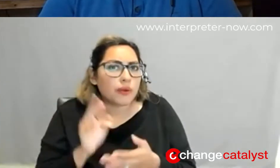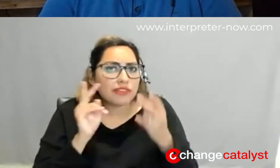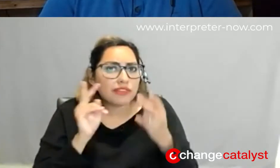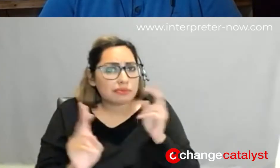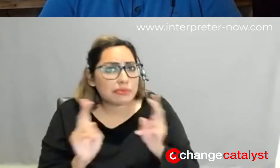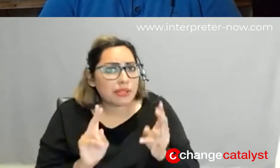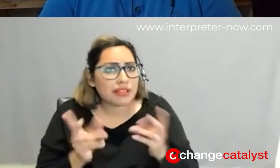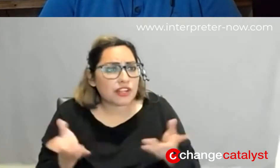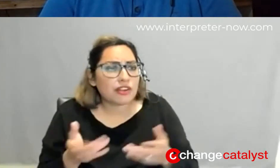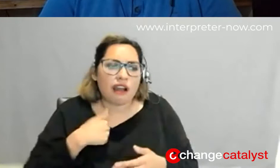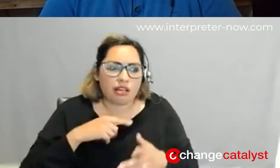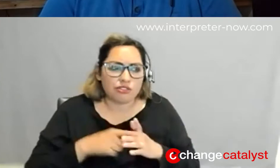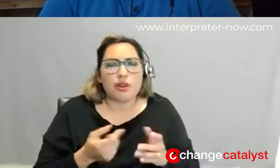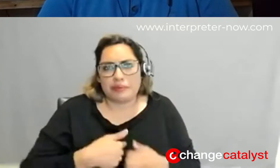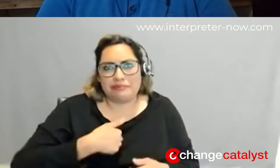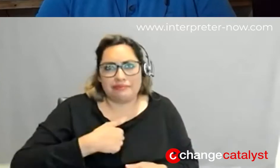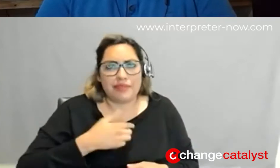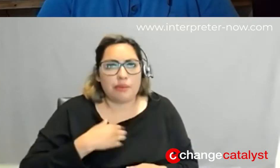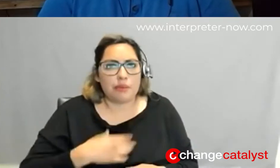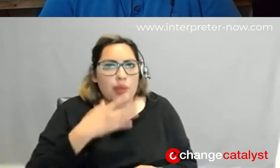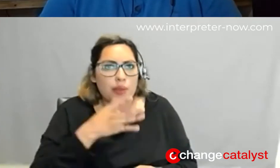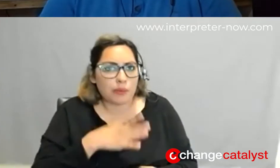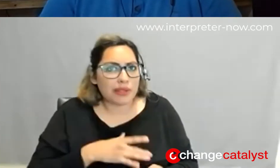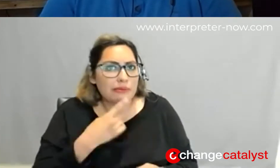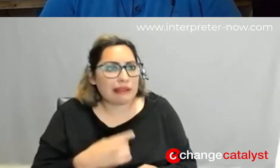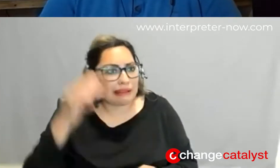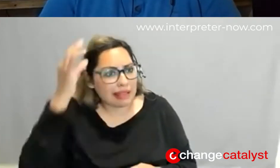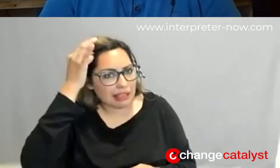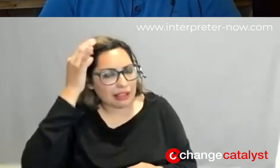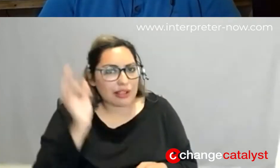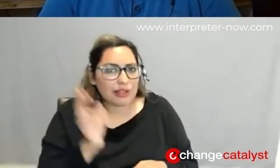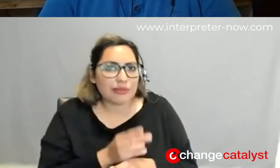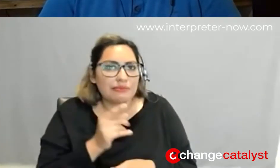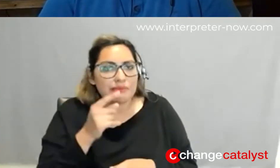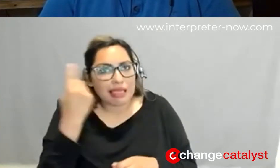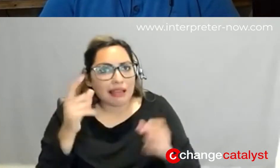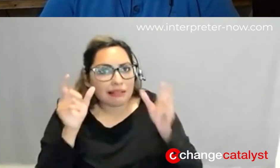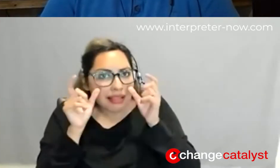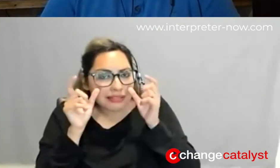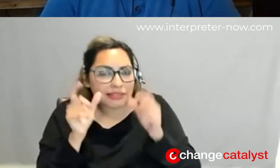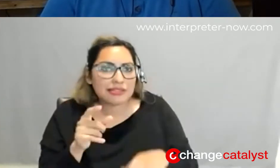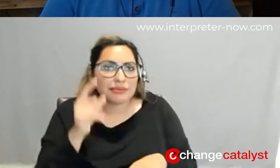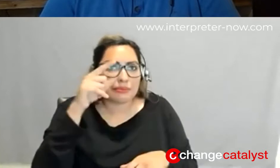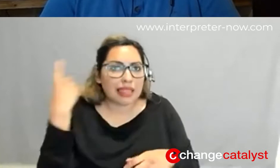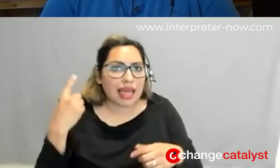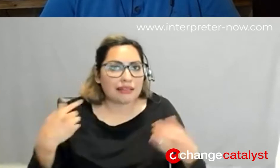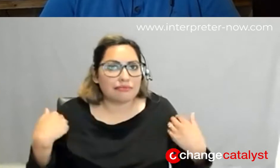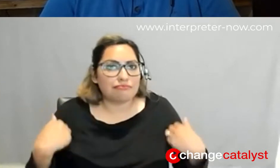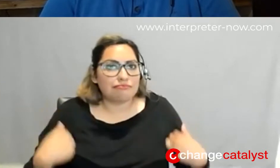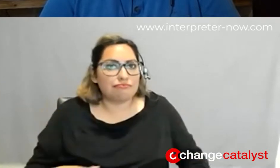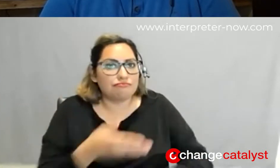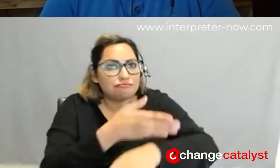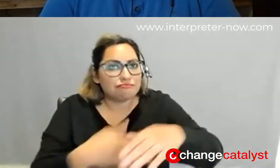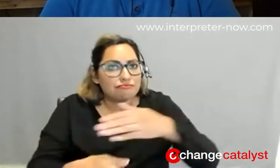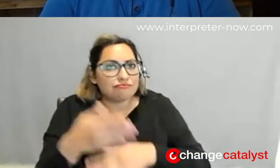I'll start. I'm a white woman with red hair, wearing black and white glasses and a black long sleeve blouse. And behind